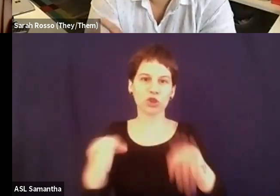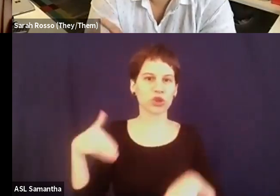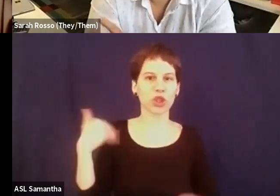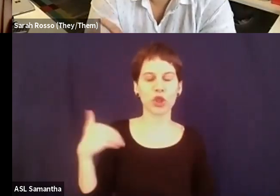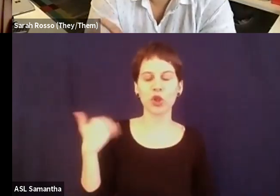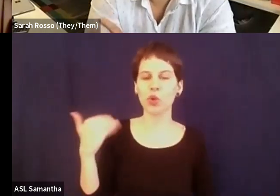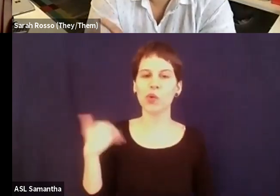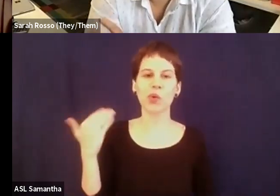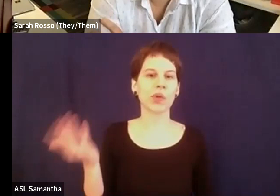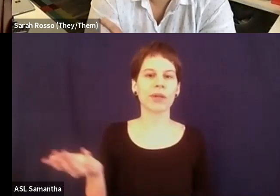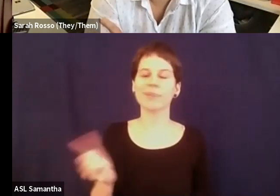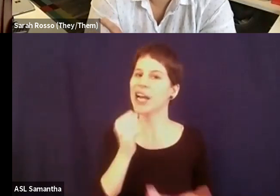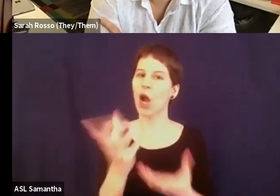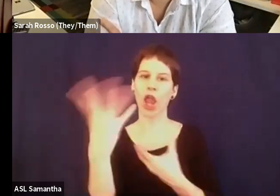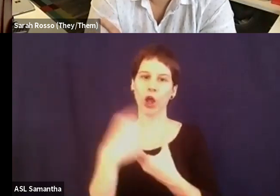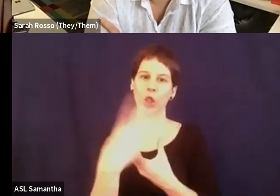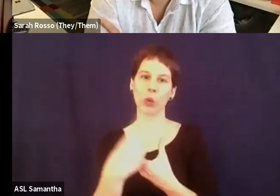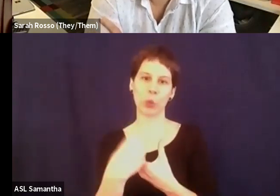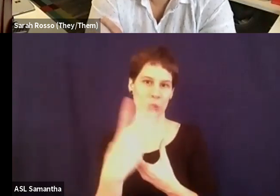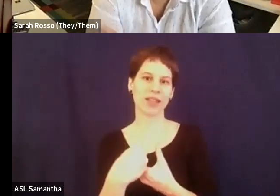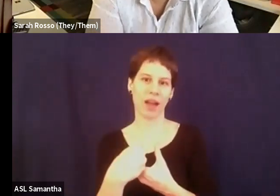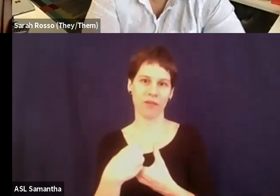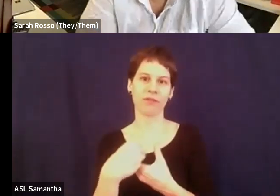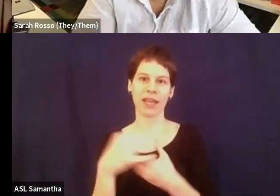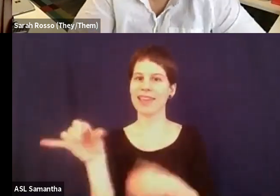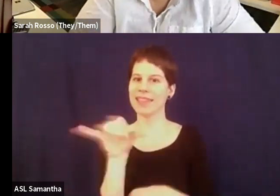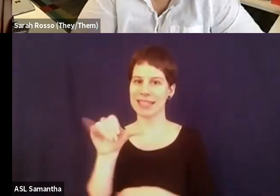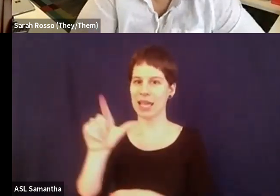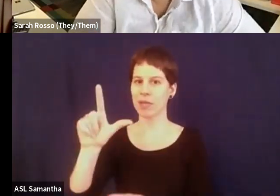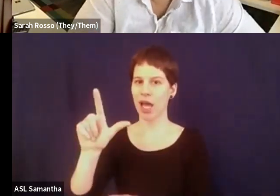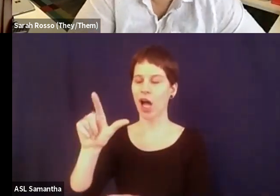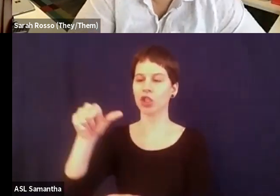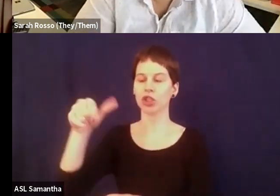is not as inclusive of the LGBTQ community as it needs to be.